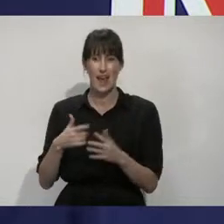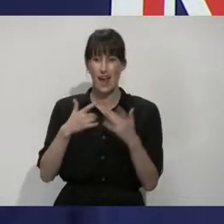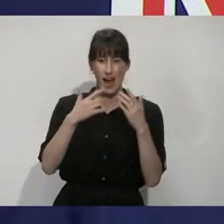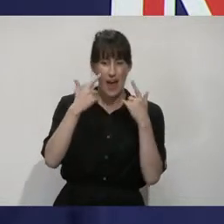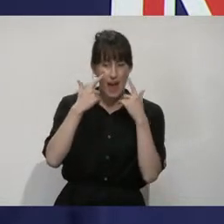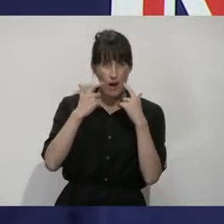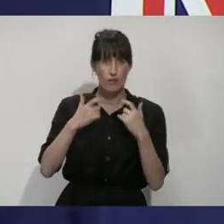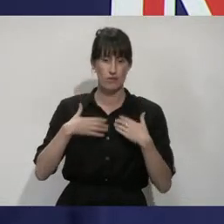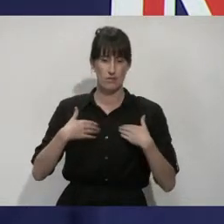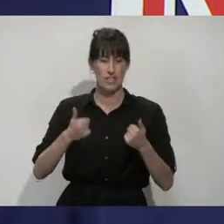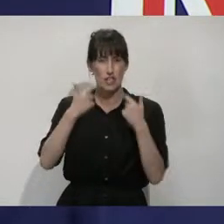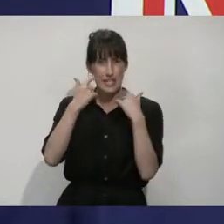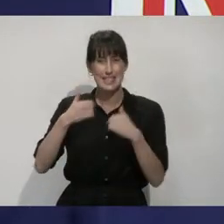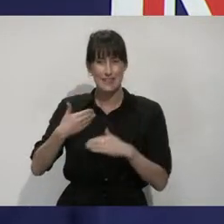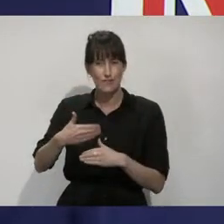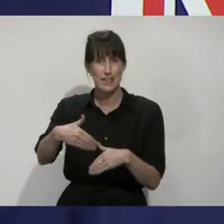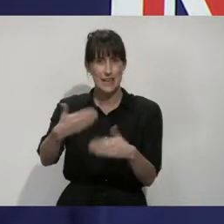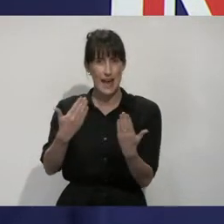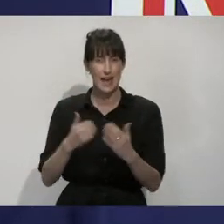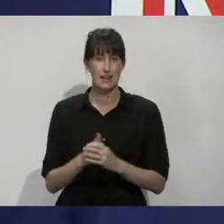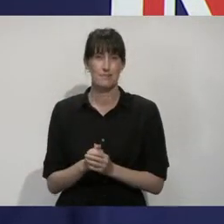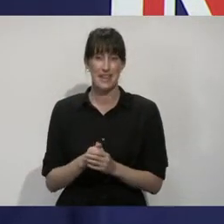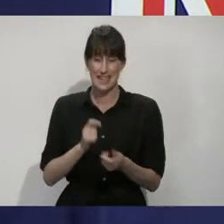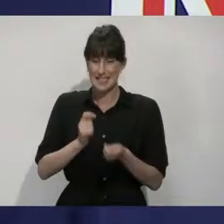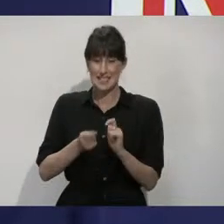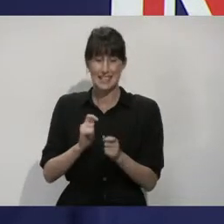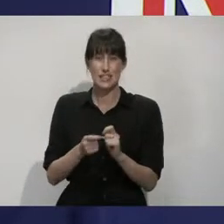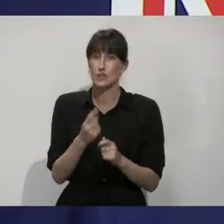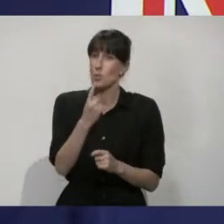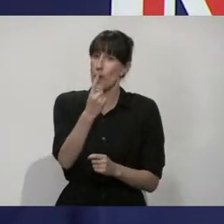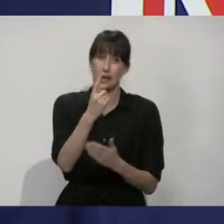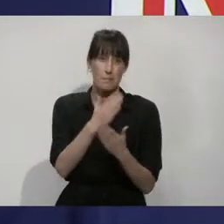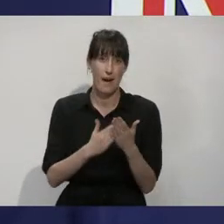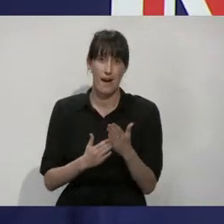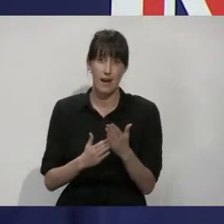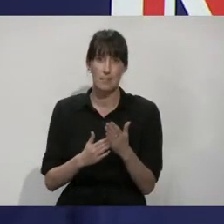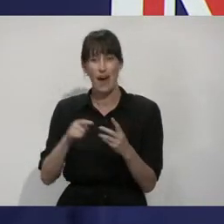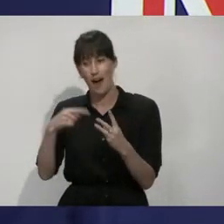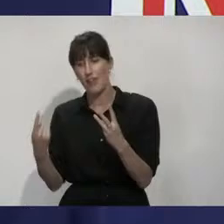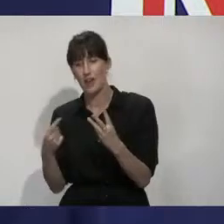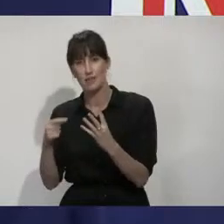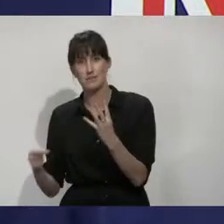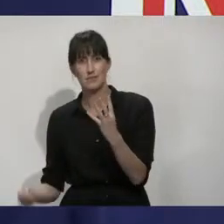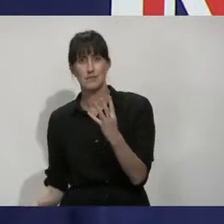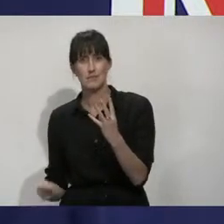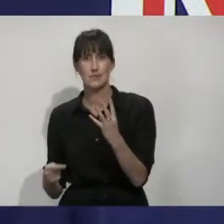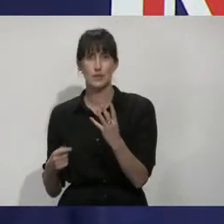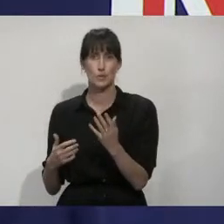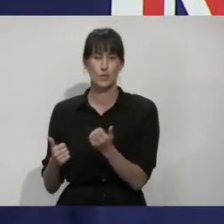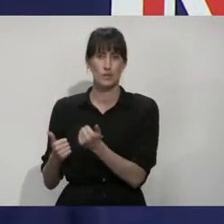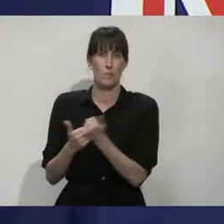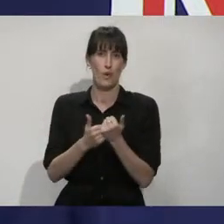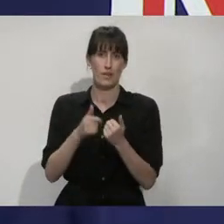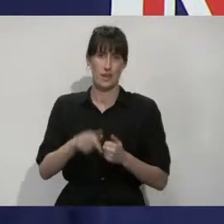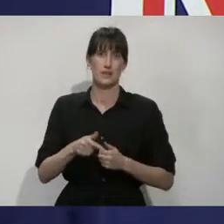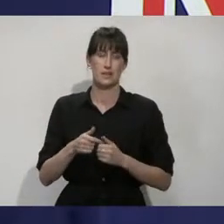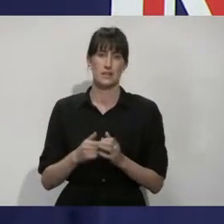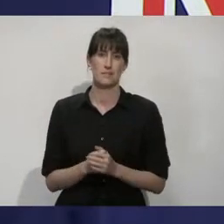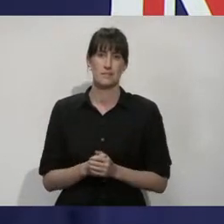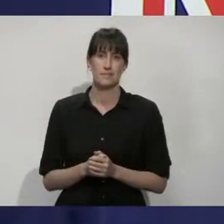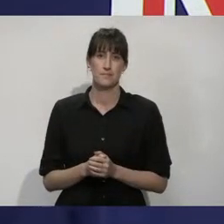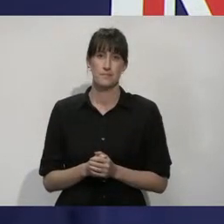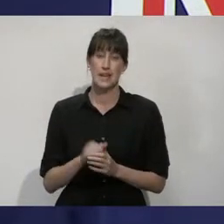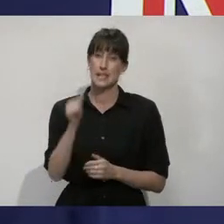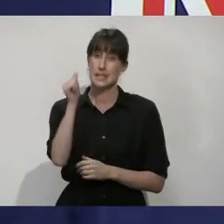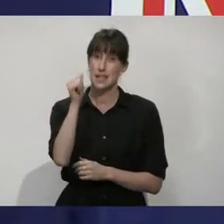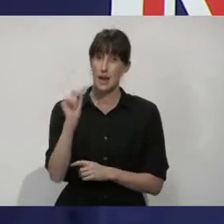spread. Testing is a belts and braces exercise on top of the primary measures that we have in place. As the Prime Minister